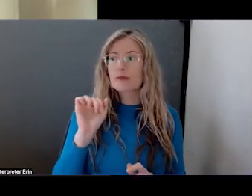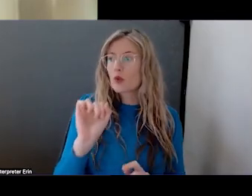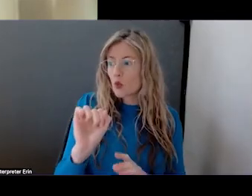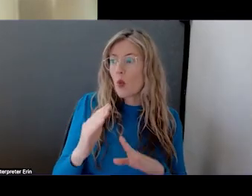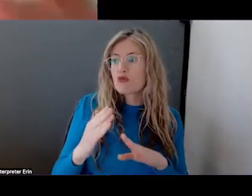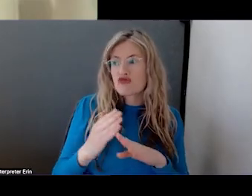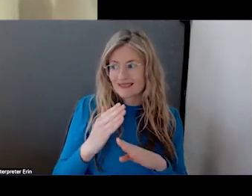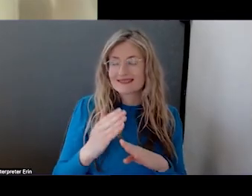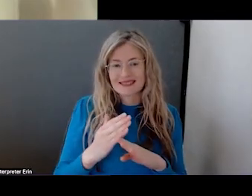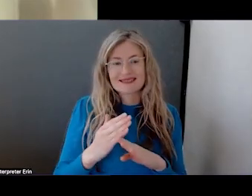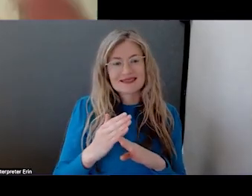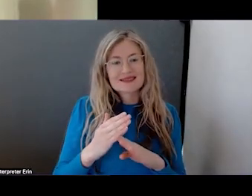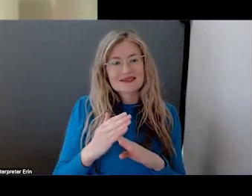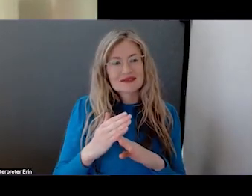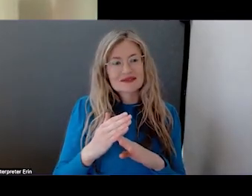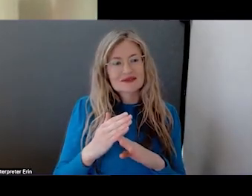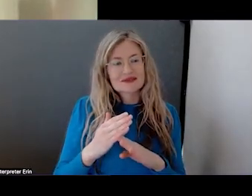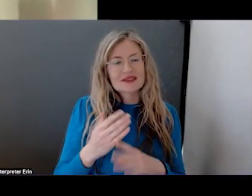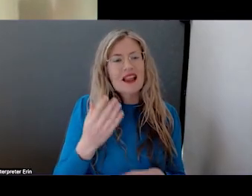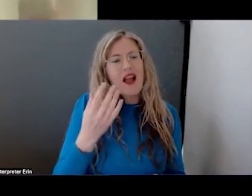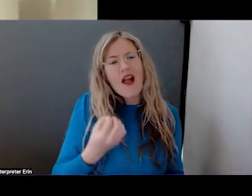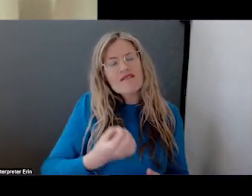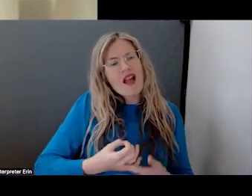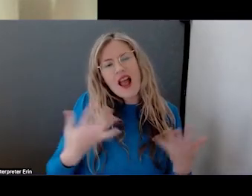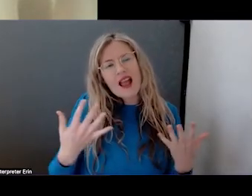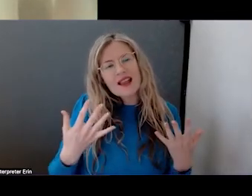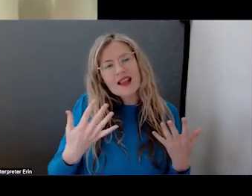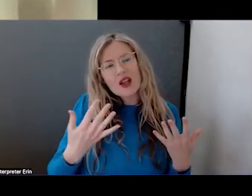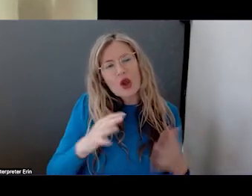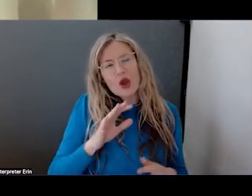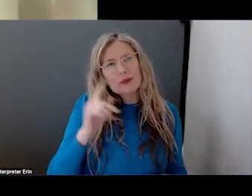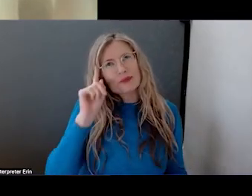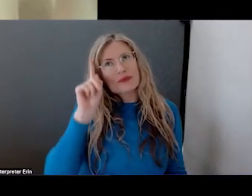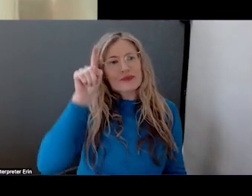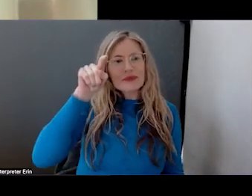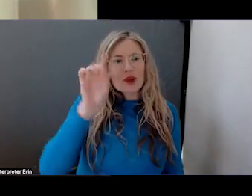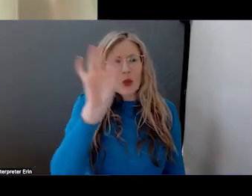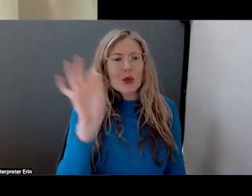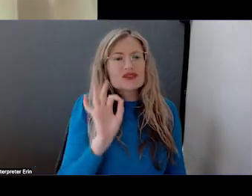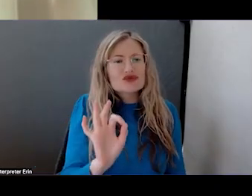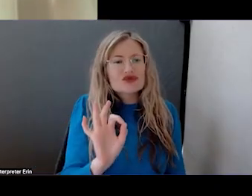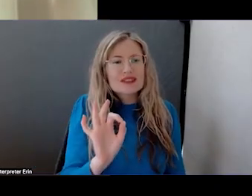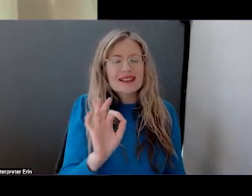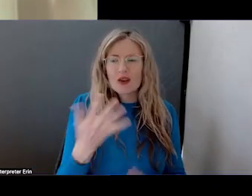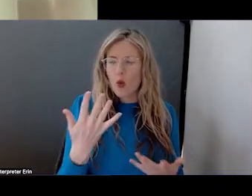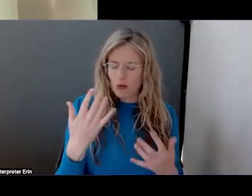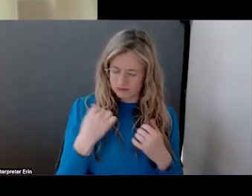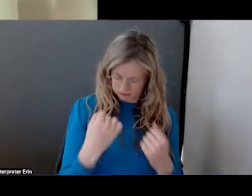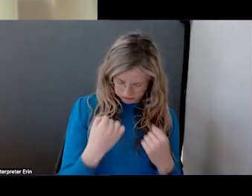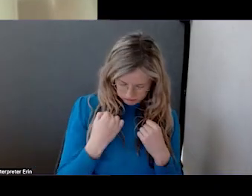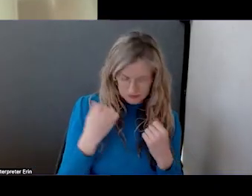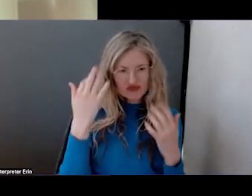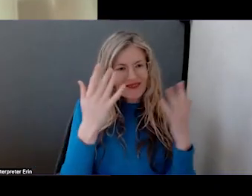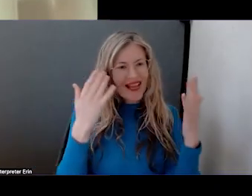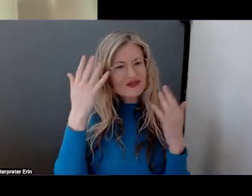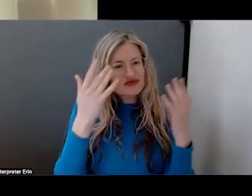is there any question or reflection that has emerged and that is still open there, or